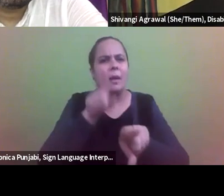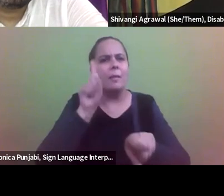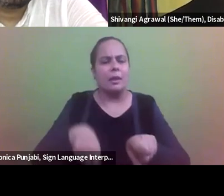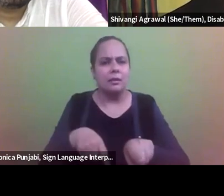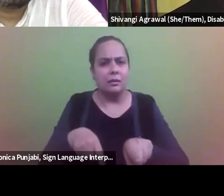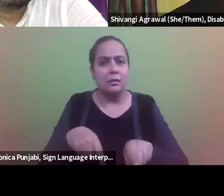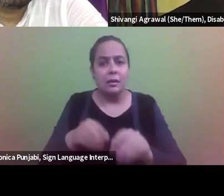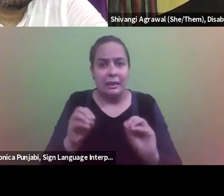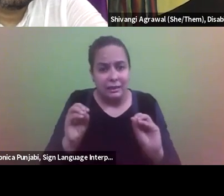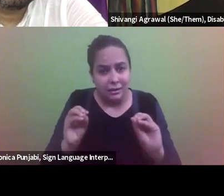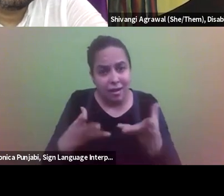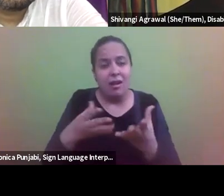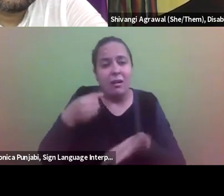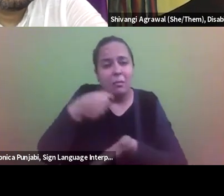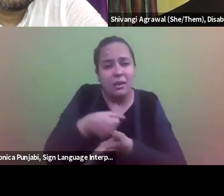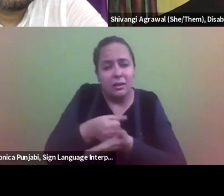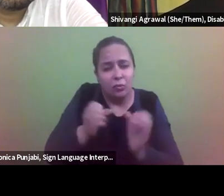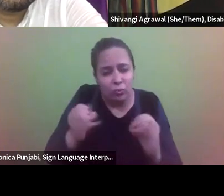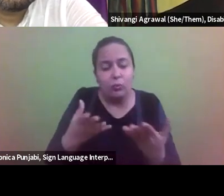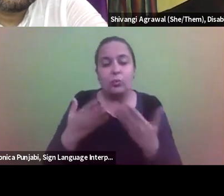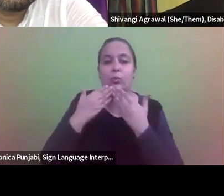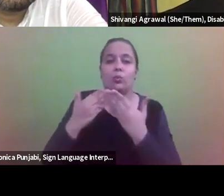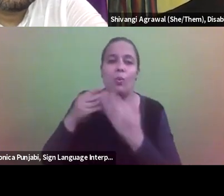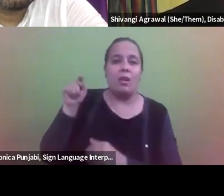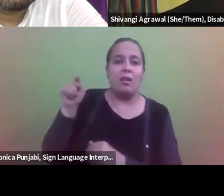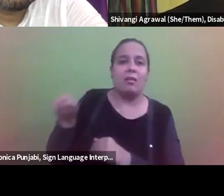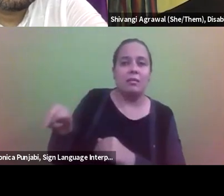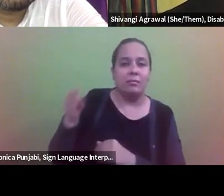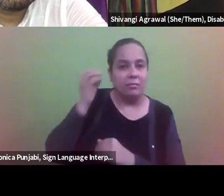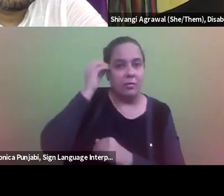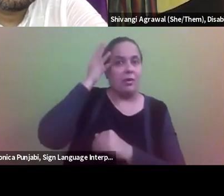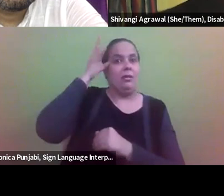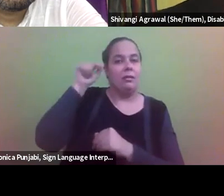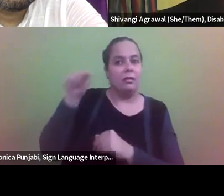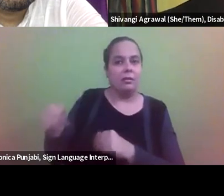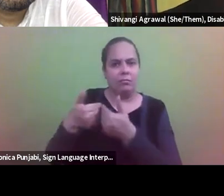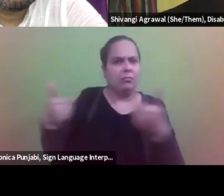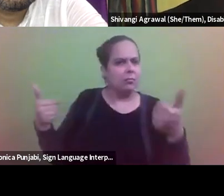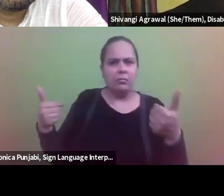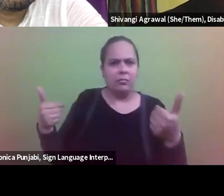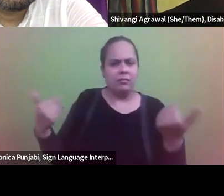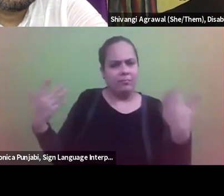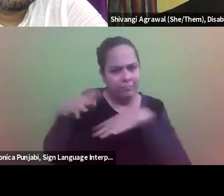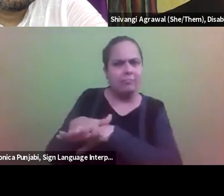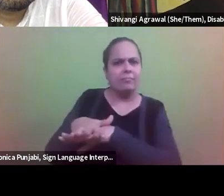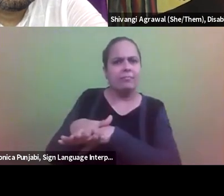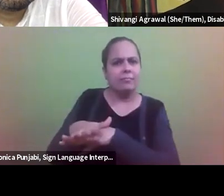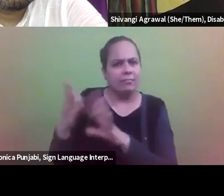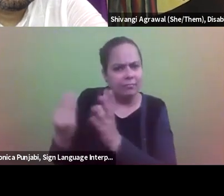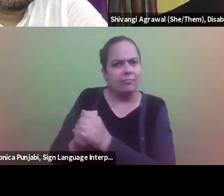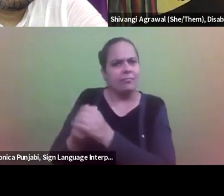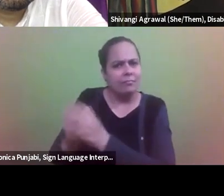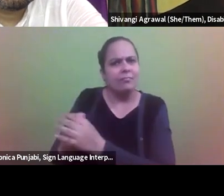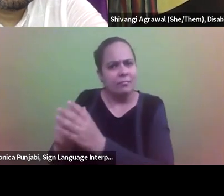from the schooling, from when we have started our schools, like when we are going to schools, when we're going